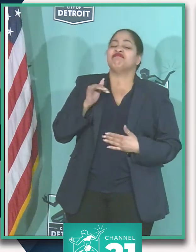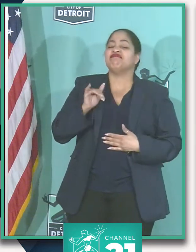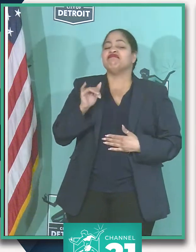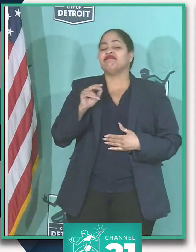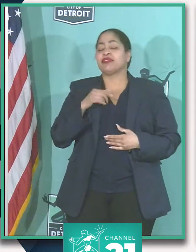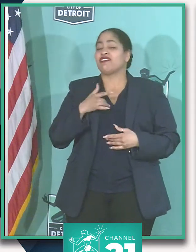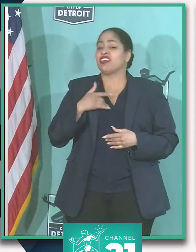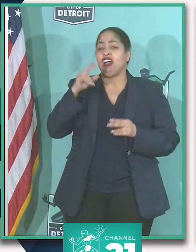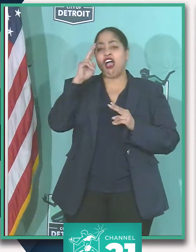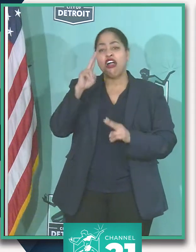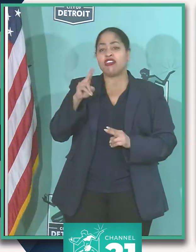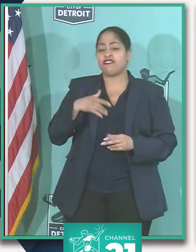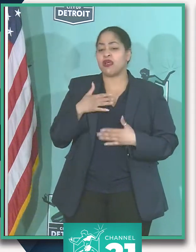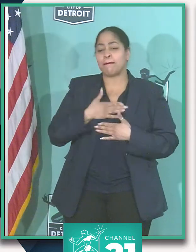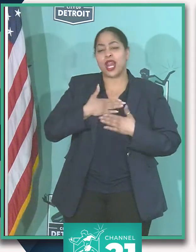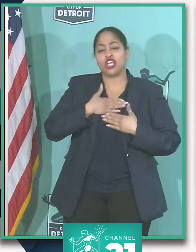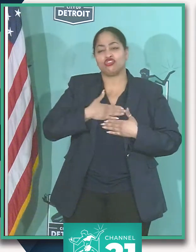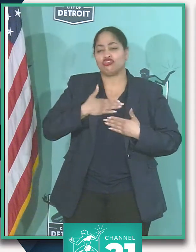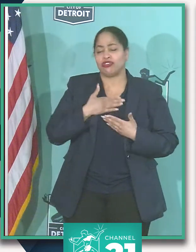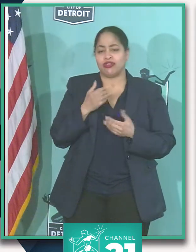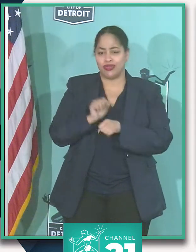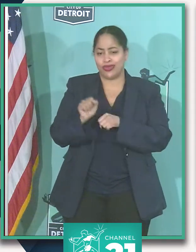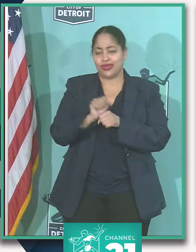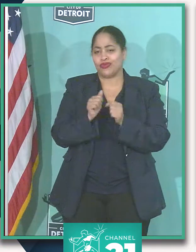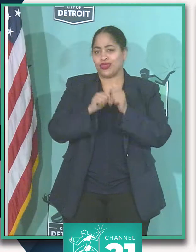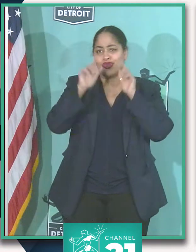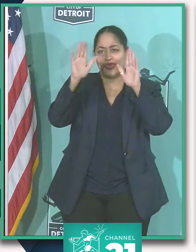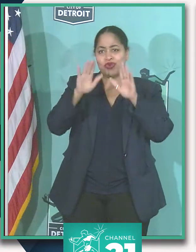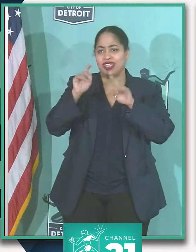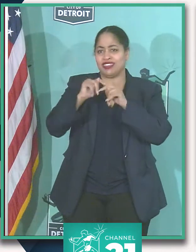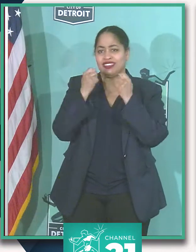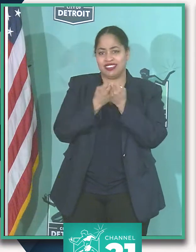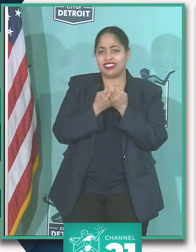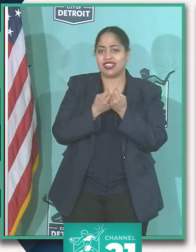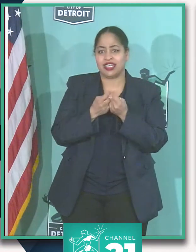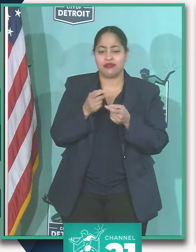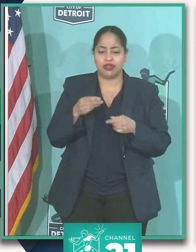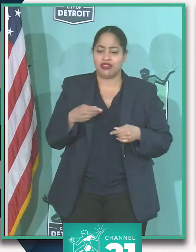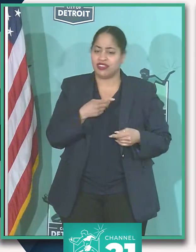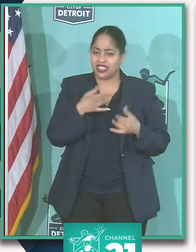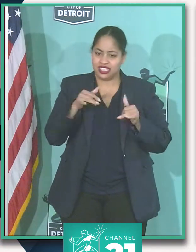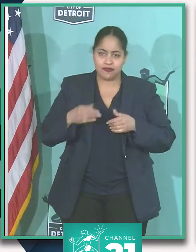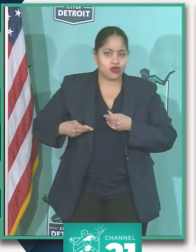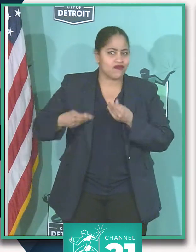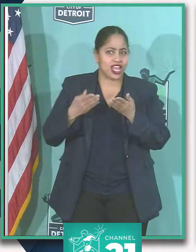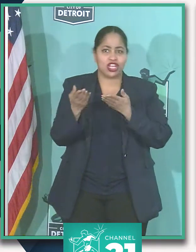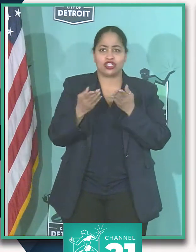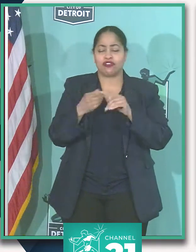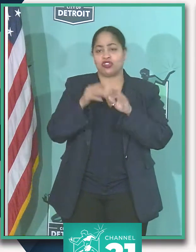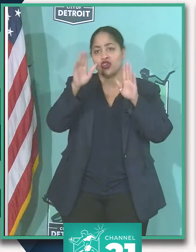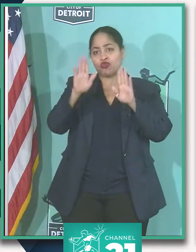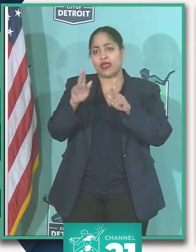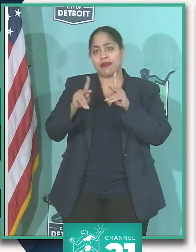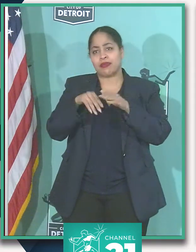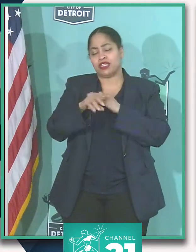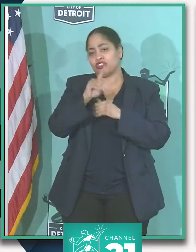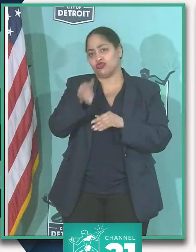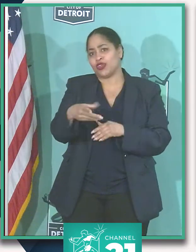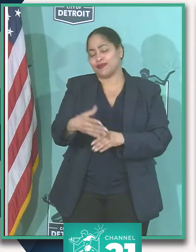work with the great team that we have there that is still energetic to provide the service to the great people of Detroit.